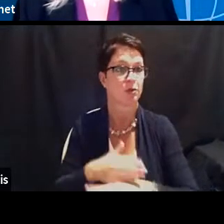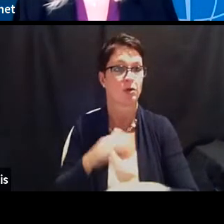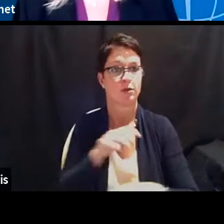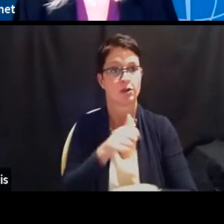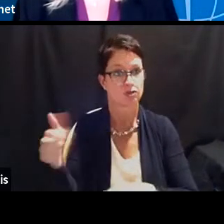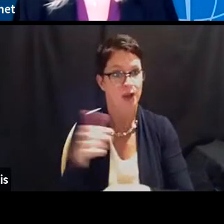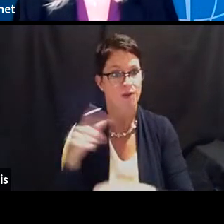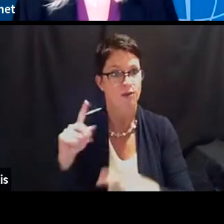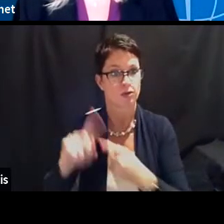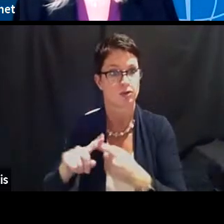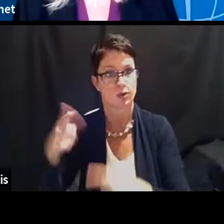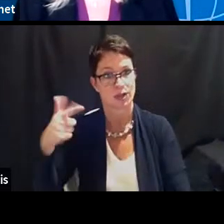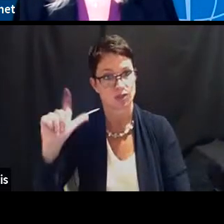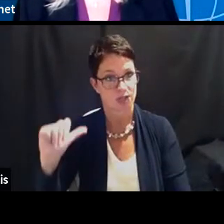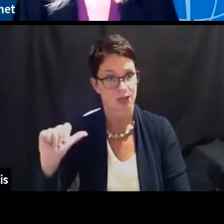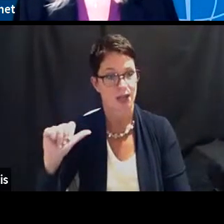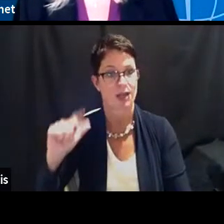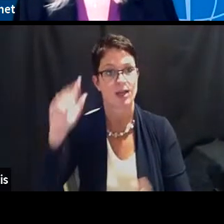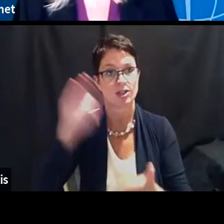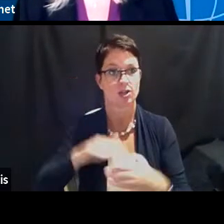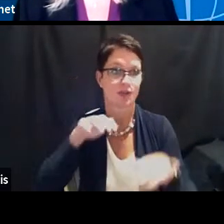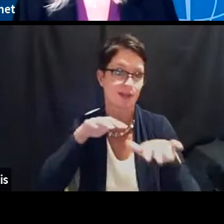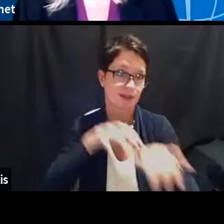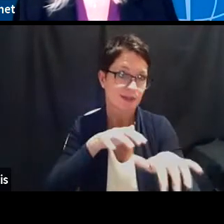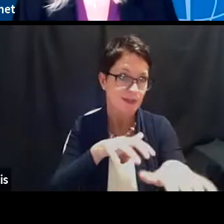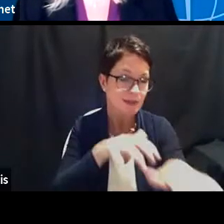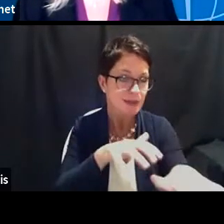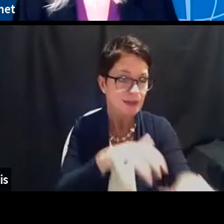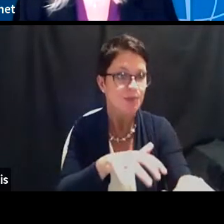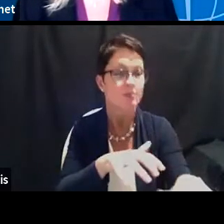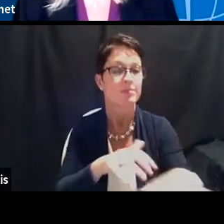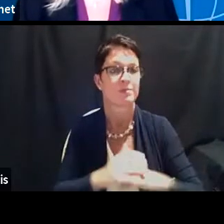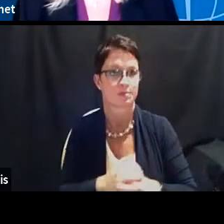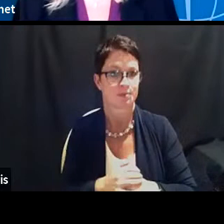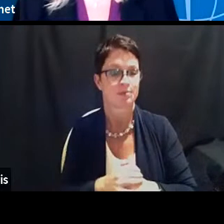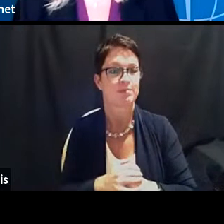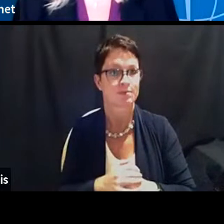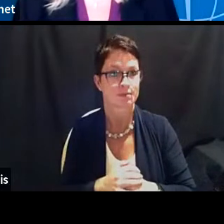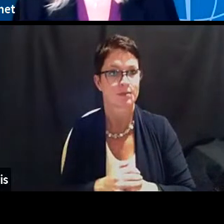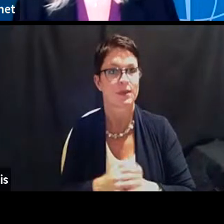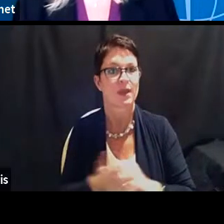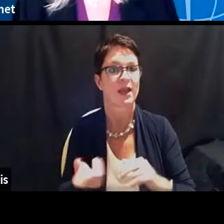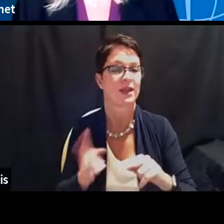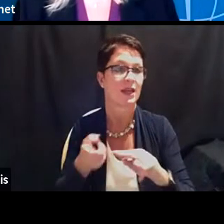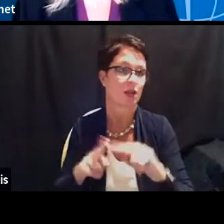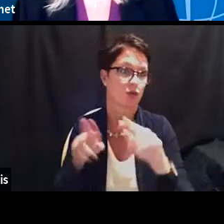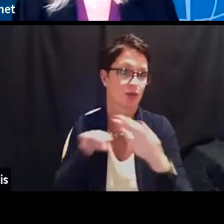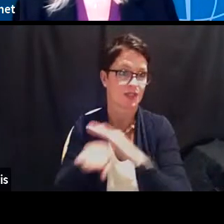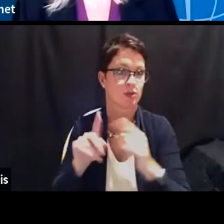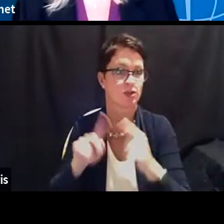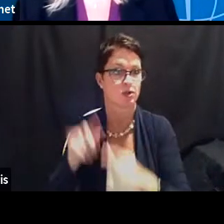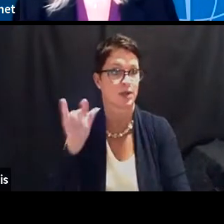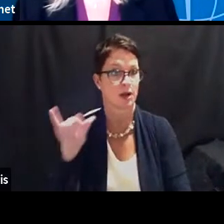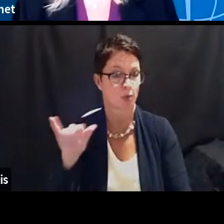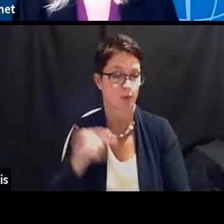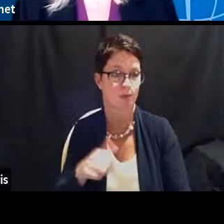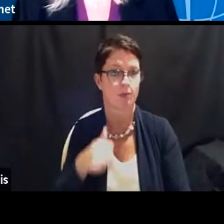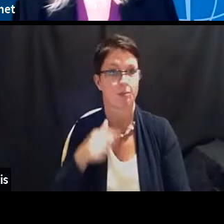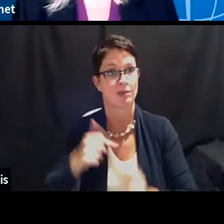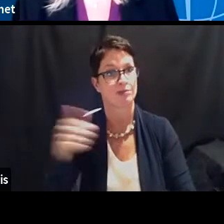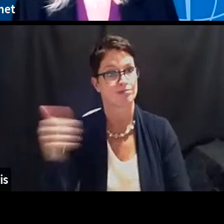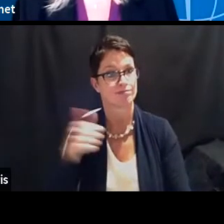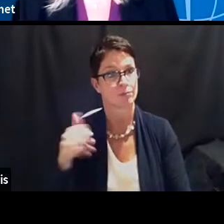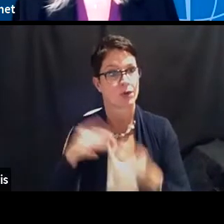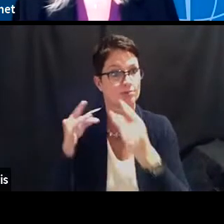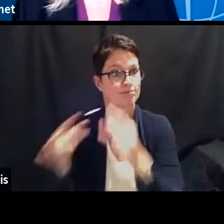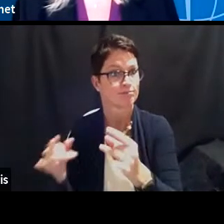to LaGuardia Airport, decrease roadway congestion, and increase accessibility to the airport. In addition